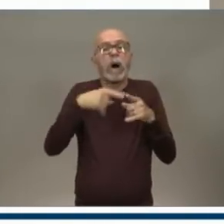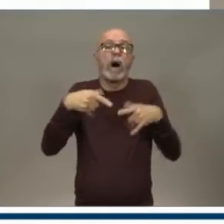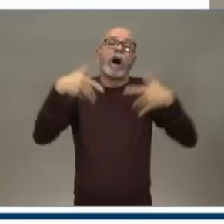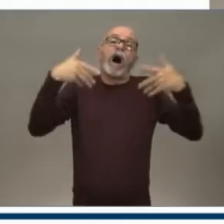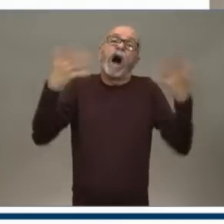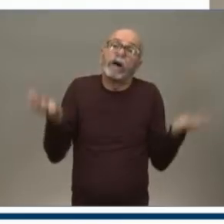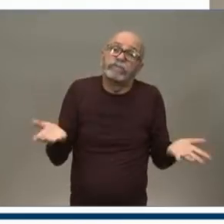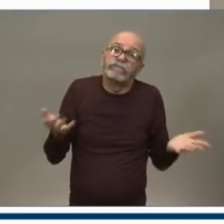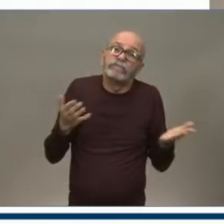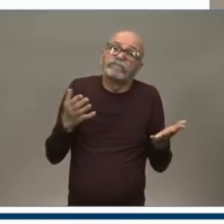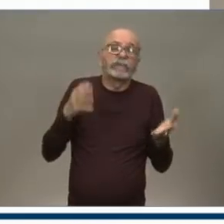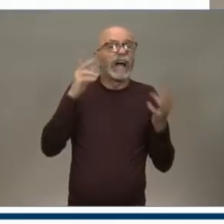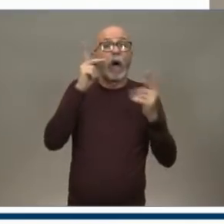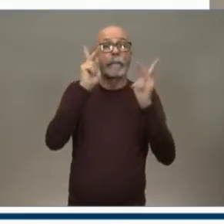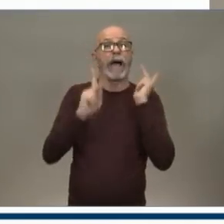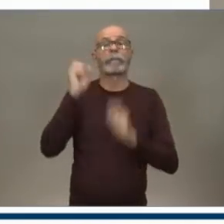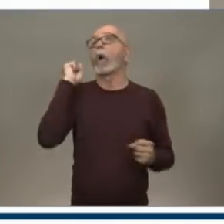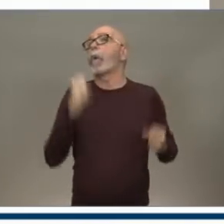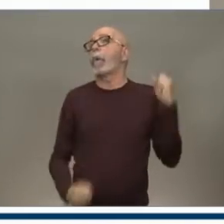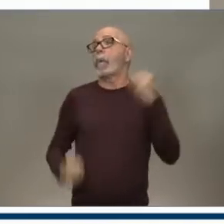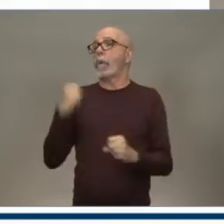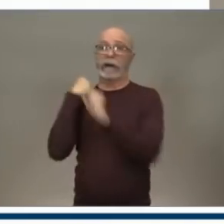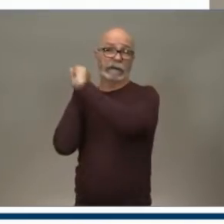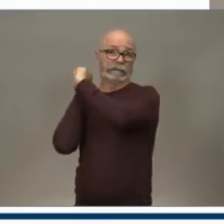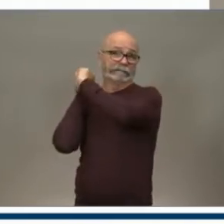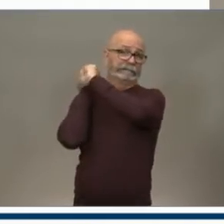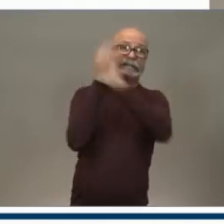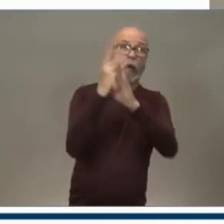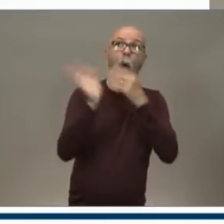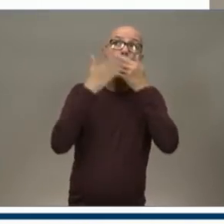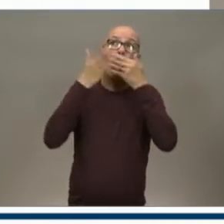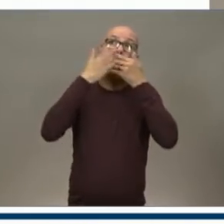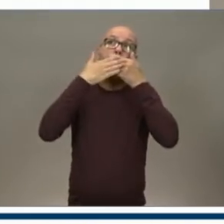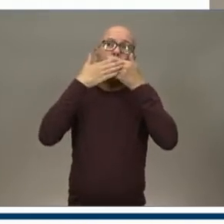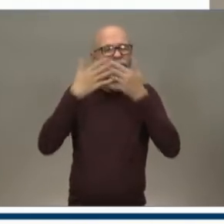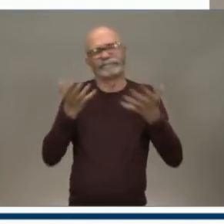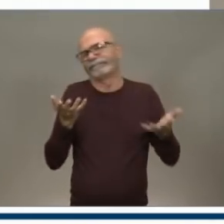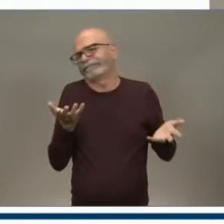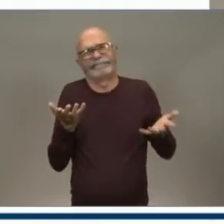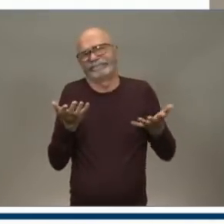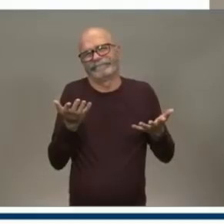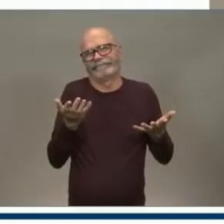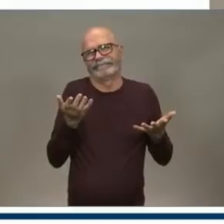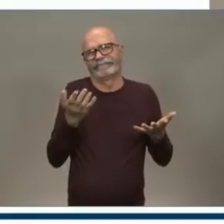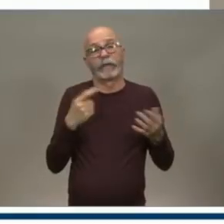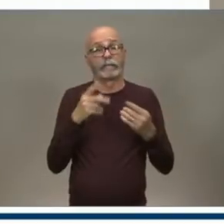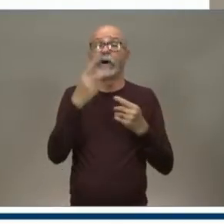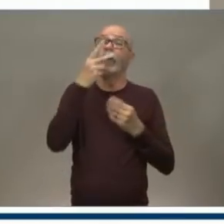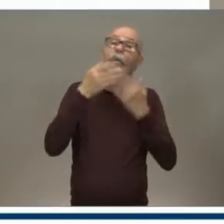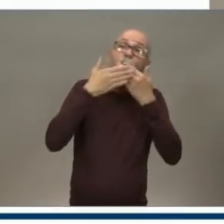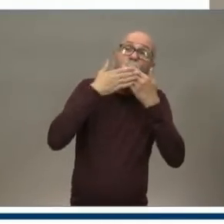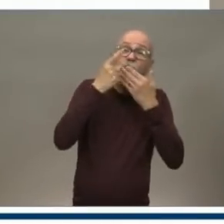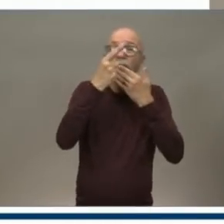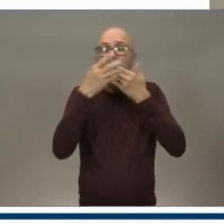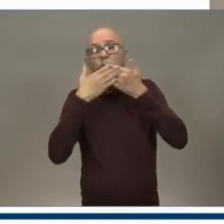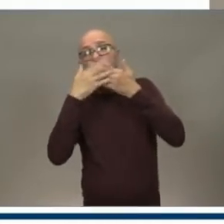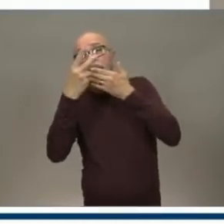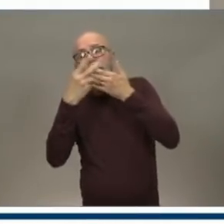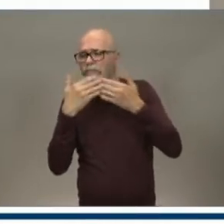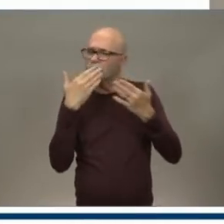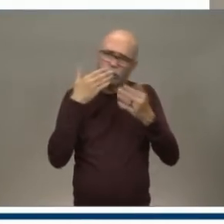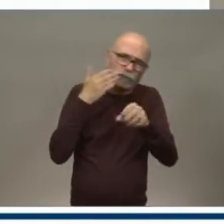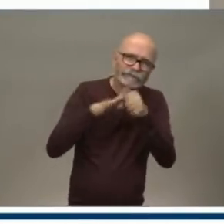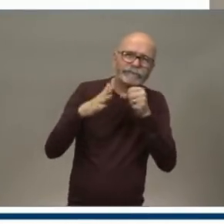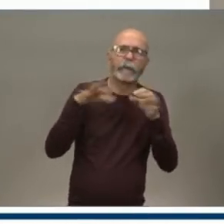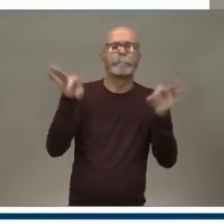have people wear another type of mask, or like a 2-layer mask, than not wear any mask at all. Certainly, as we move forward